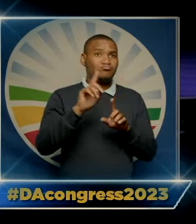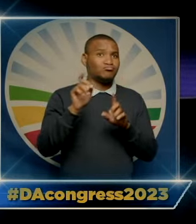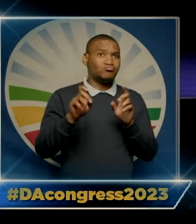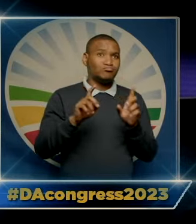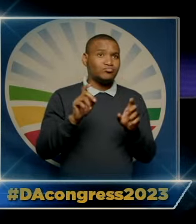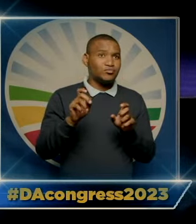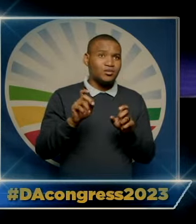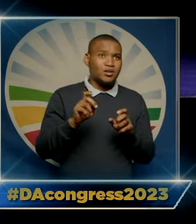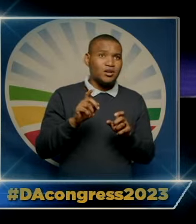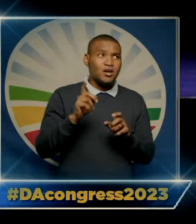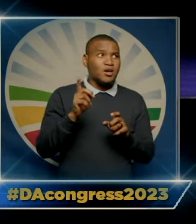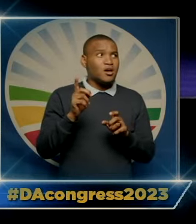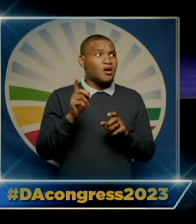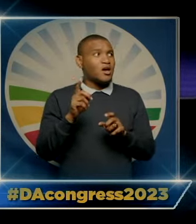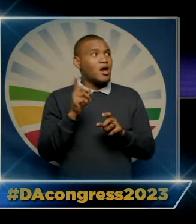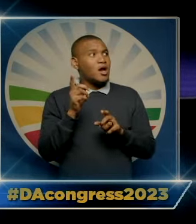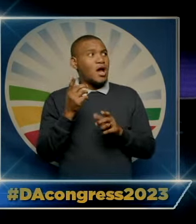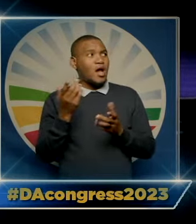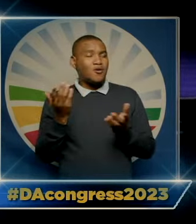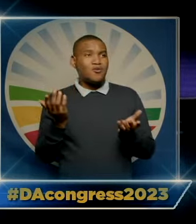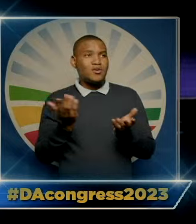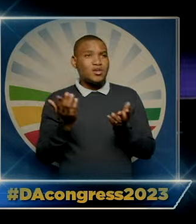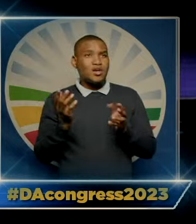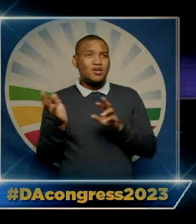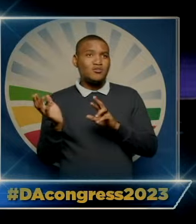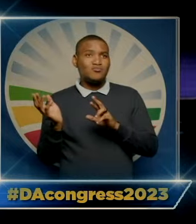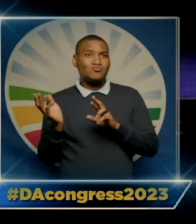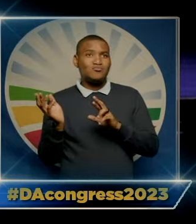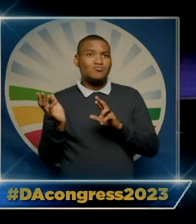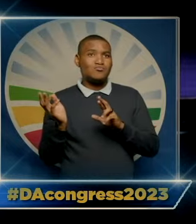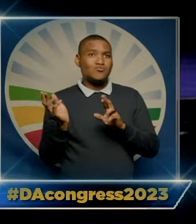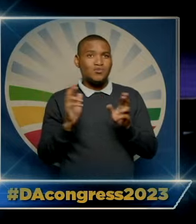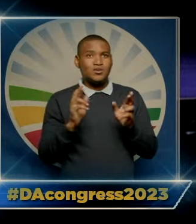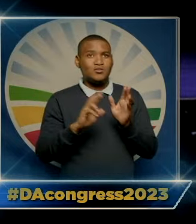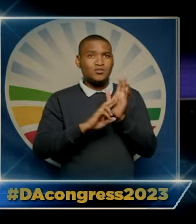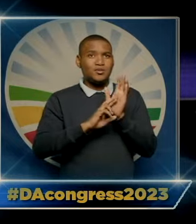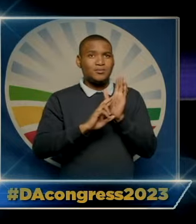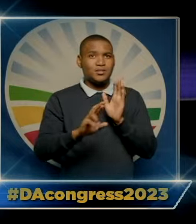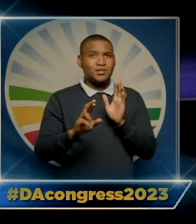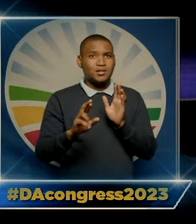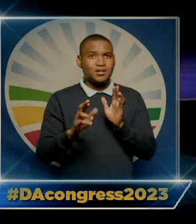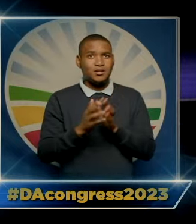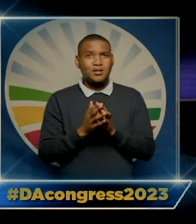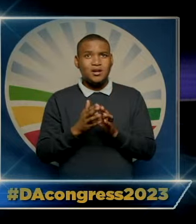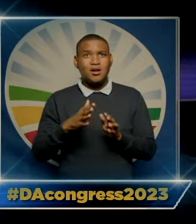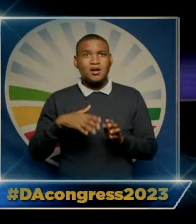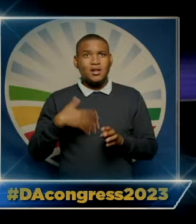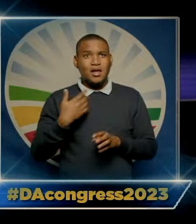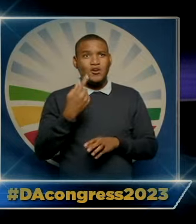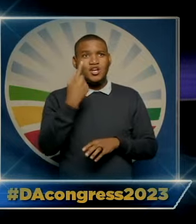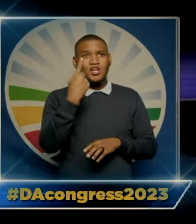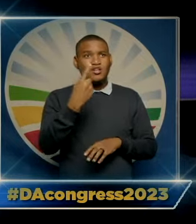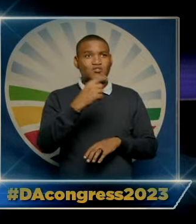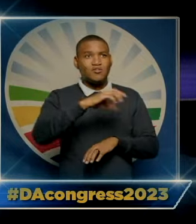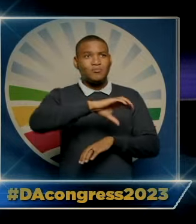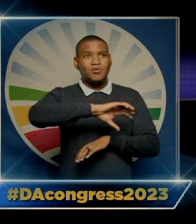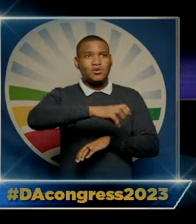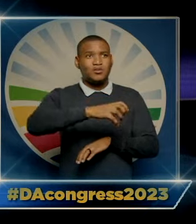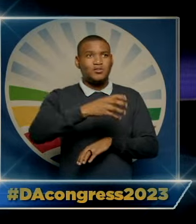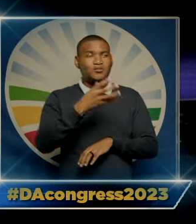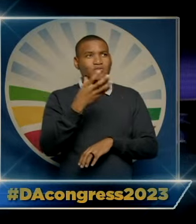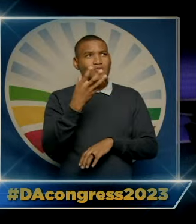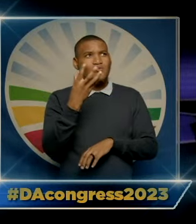I want to hear better, are you here to represent? So I bet each and every province has their own